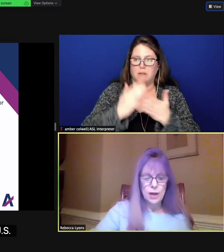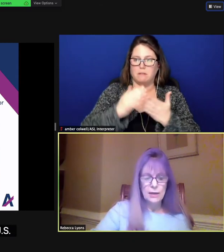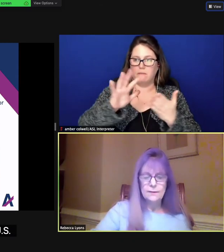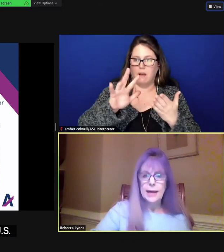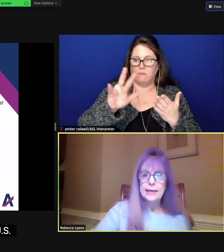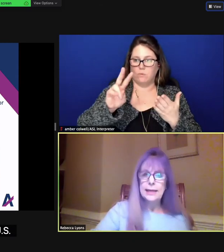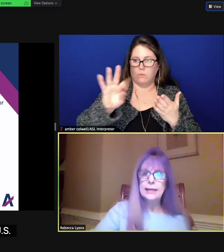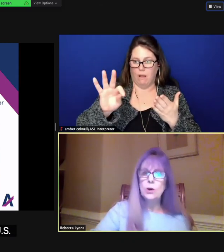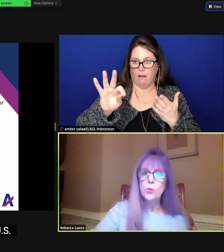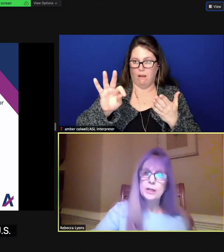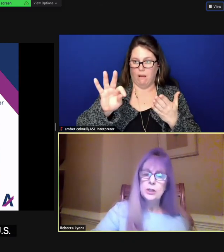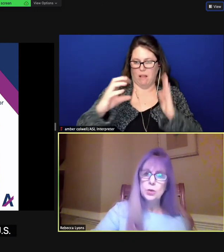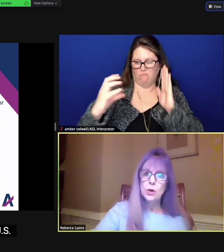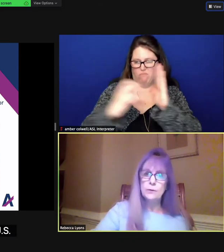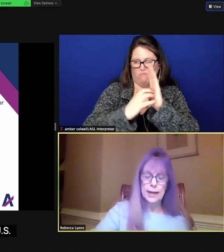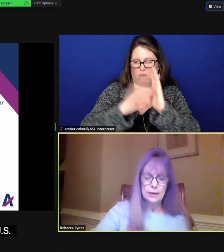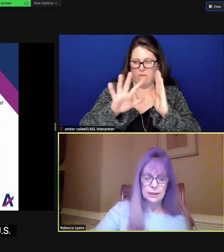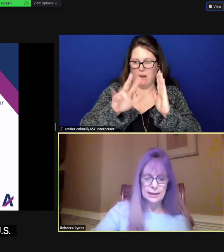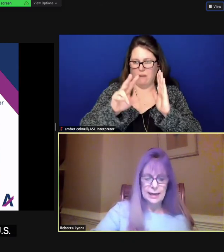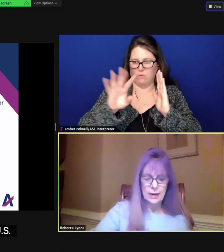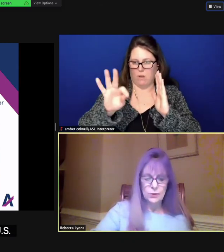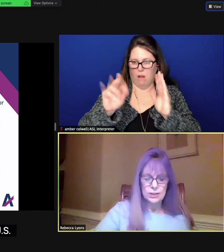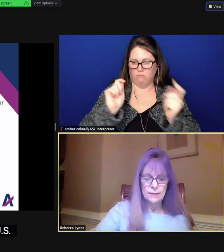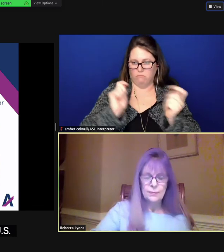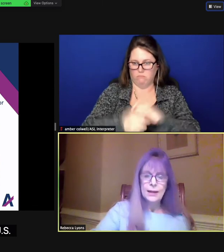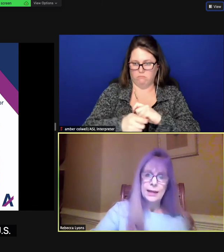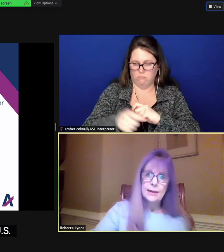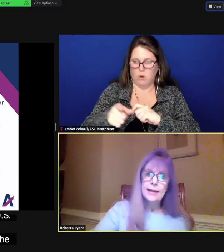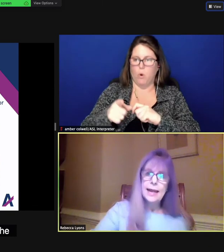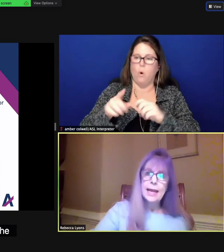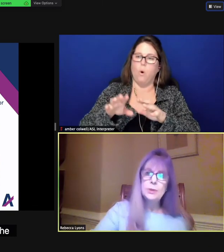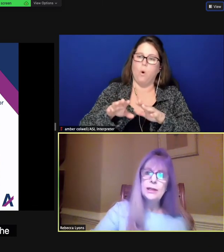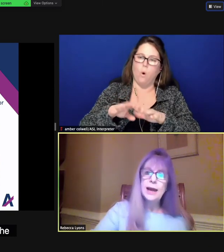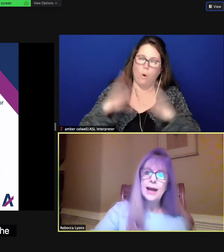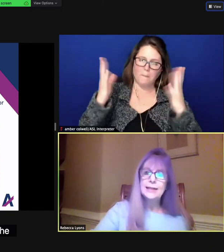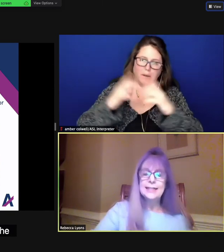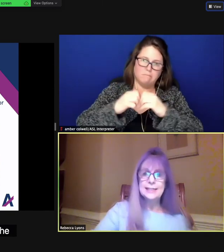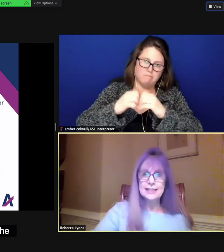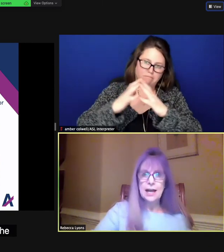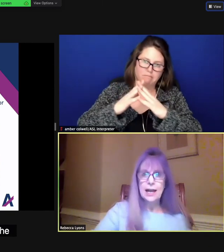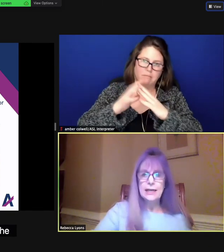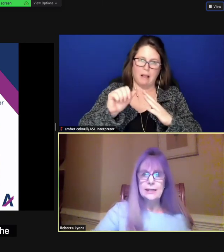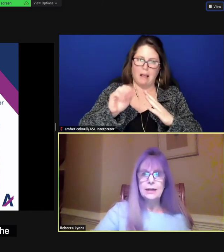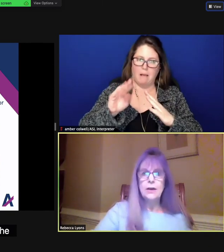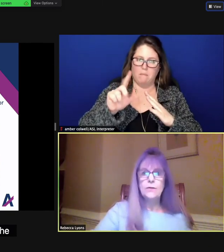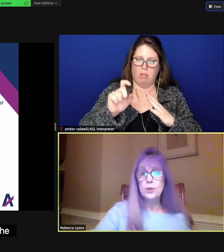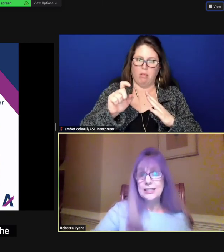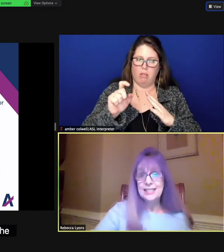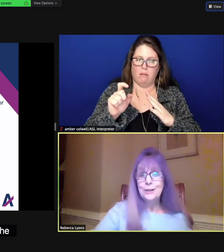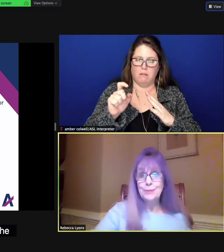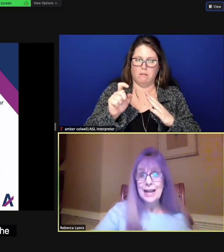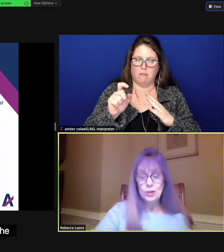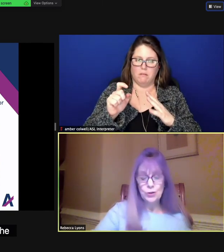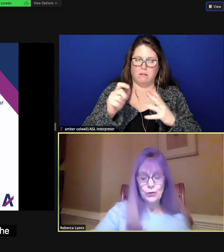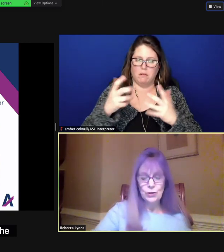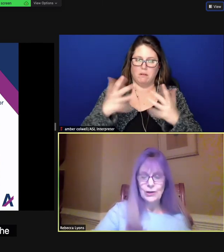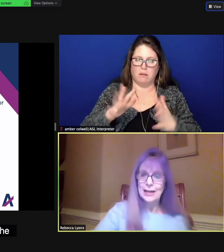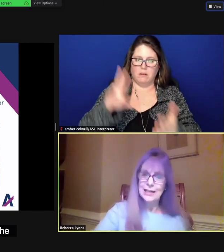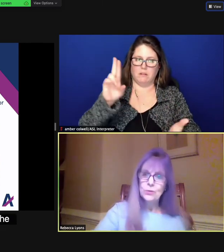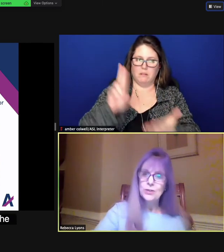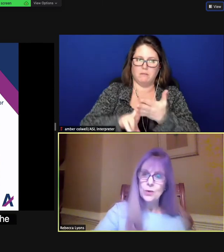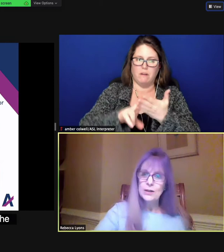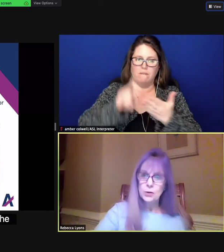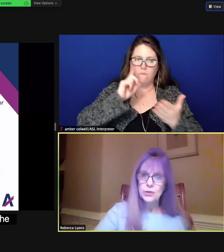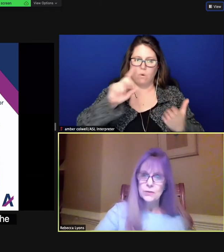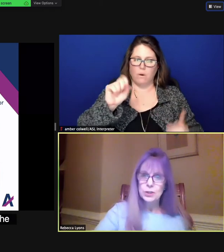was modified and it opened the door for ABLE accounts. And the ABLE Act is signed for Stephen Beck Jr. And